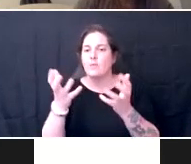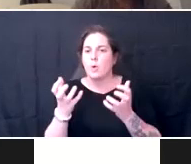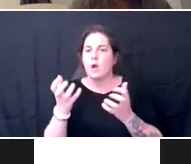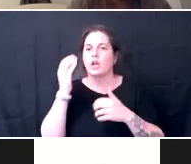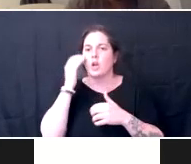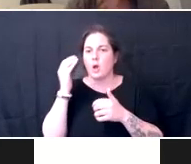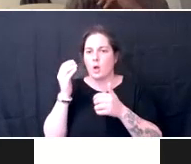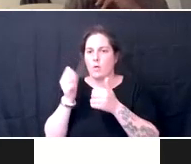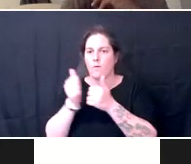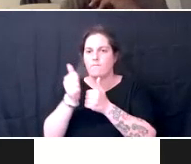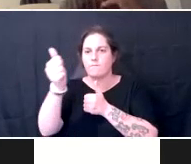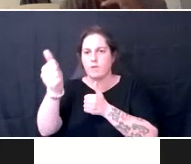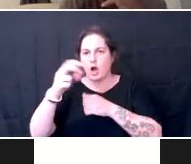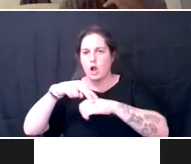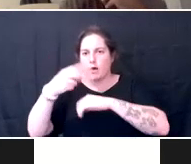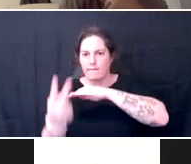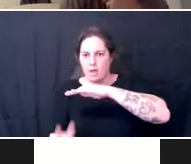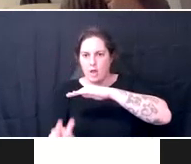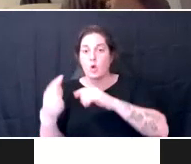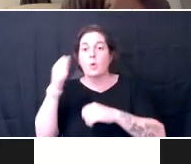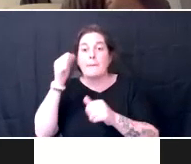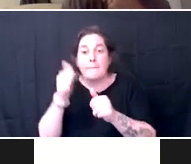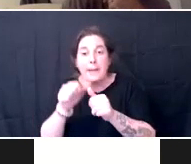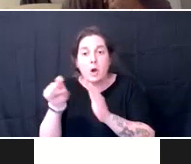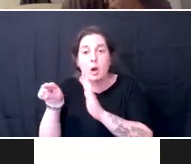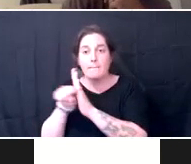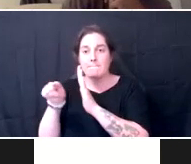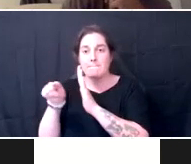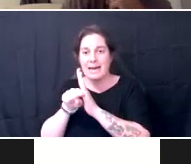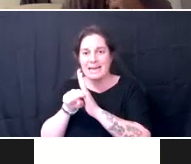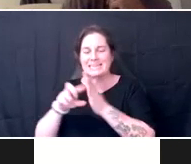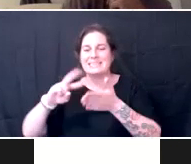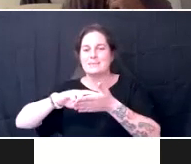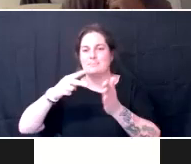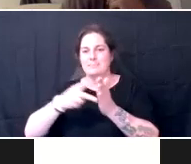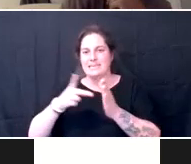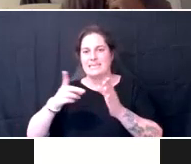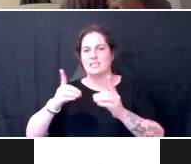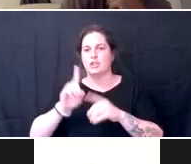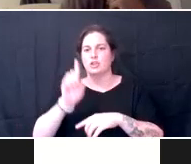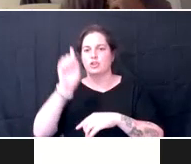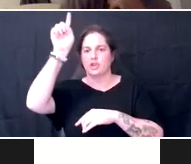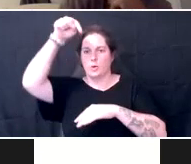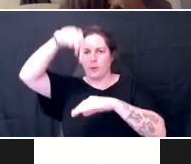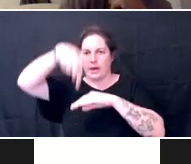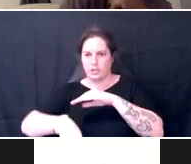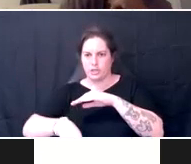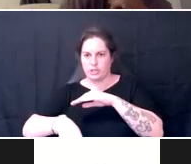fall. Remember, this minus sign is telling us direction. The object is falling